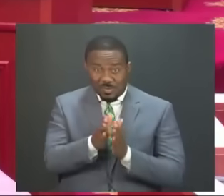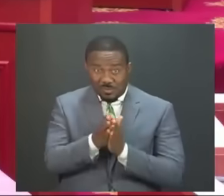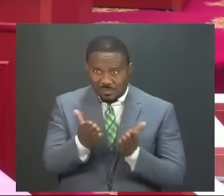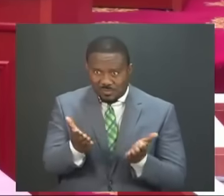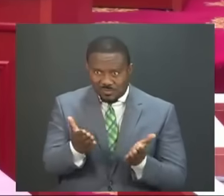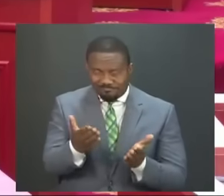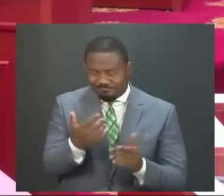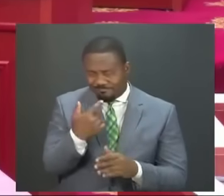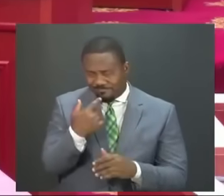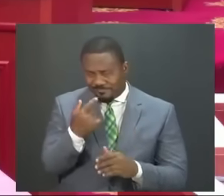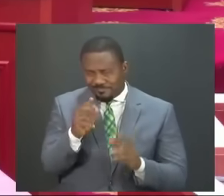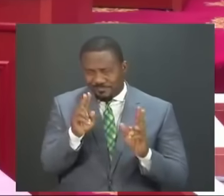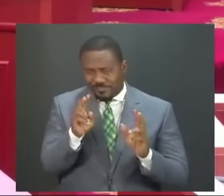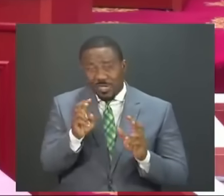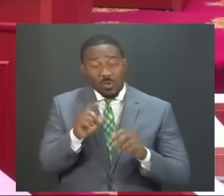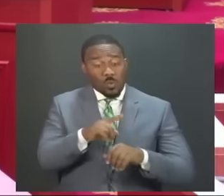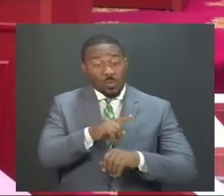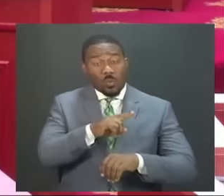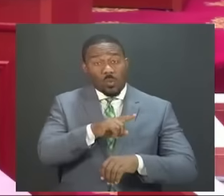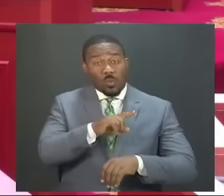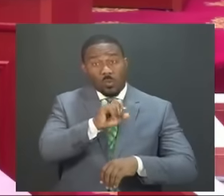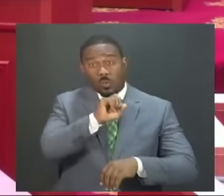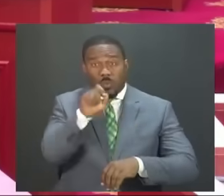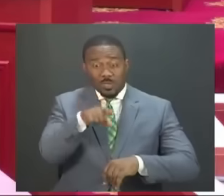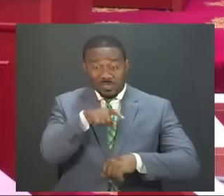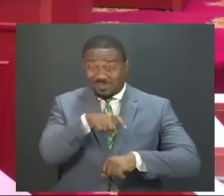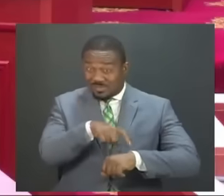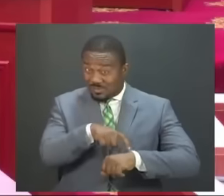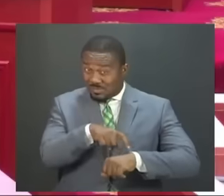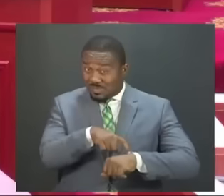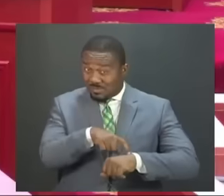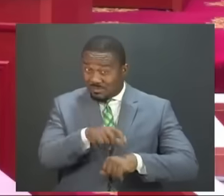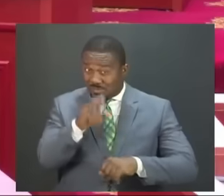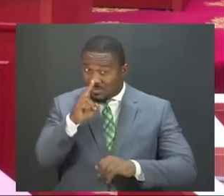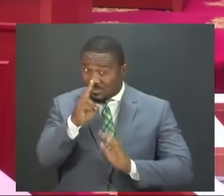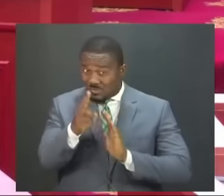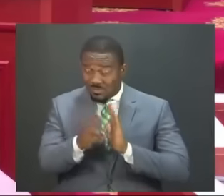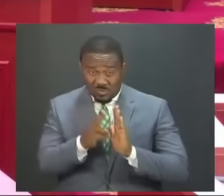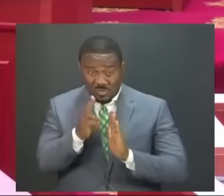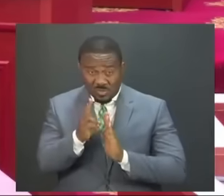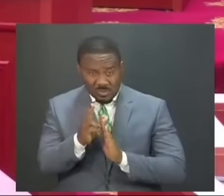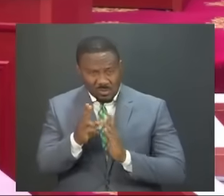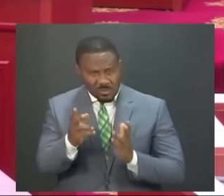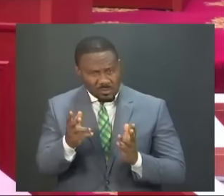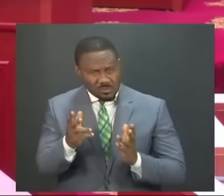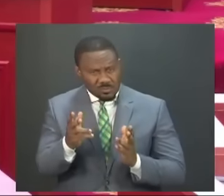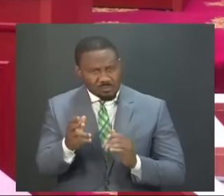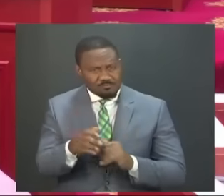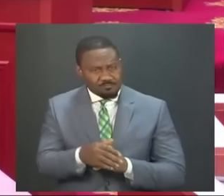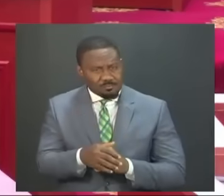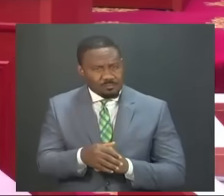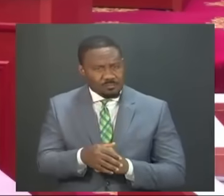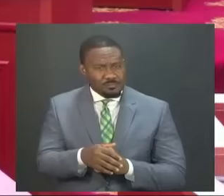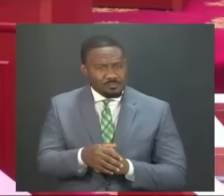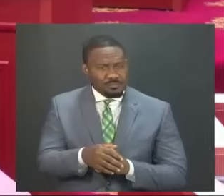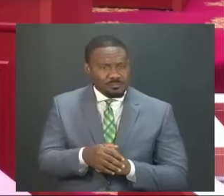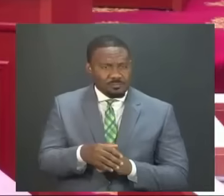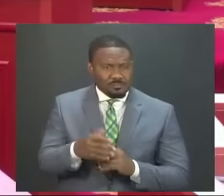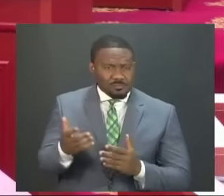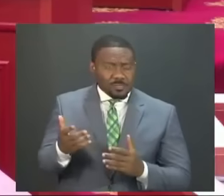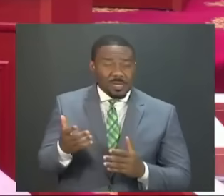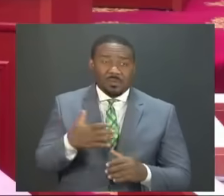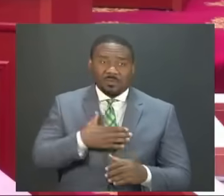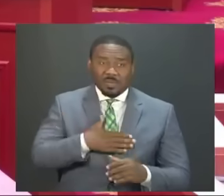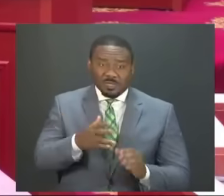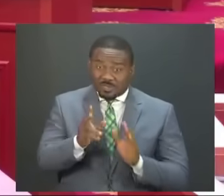hour. Please go and take the video clips of the sitting of this